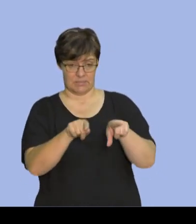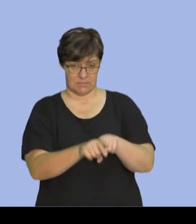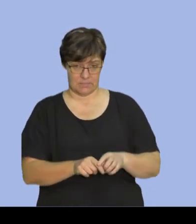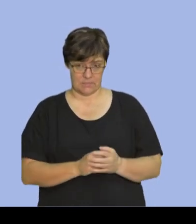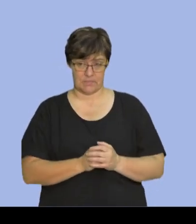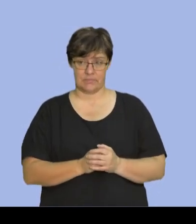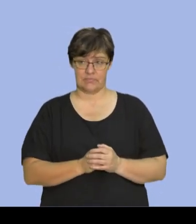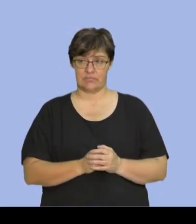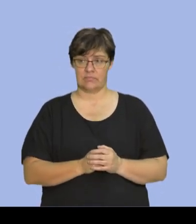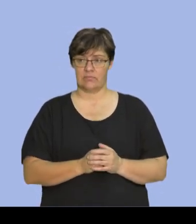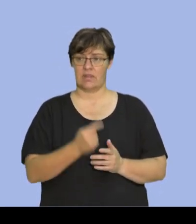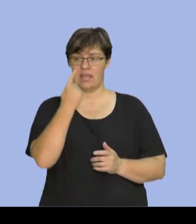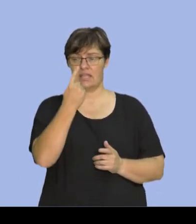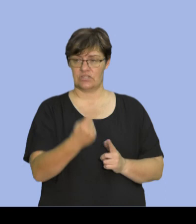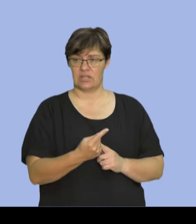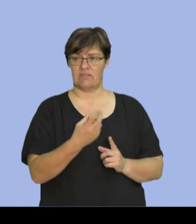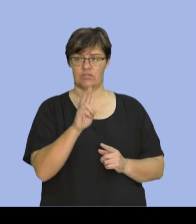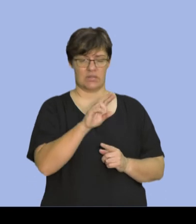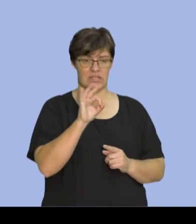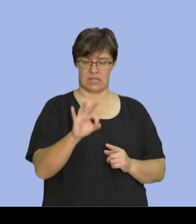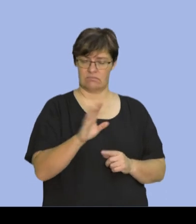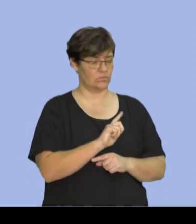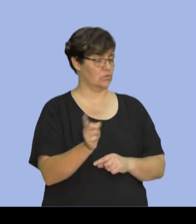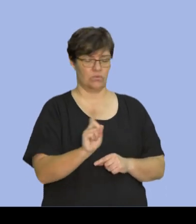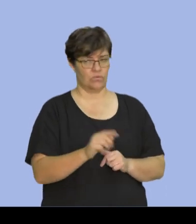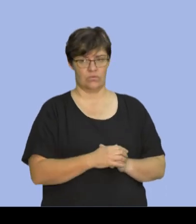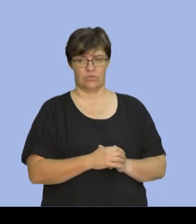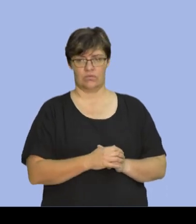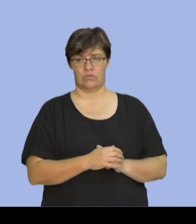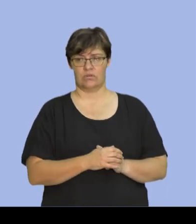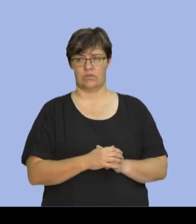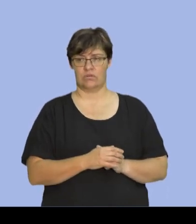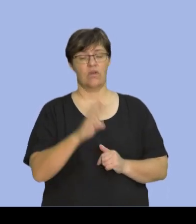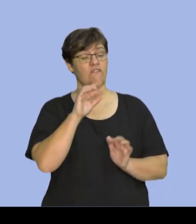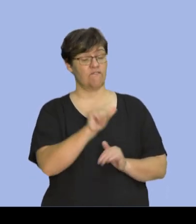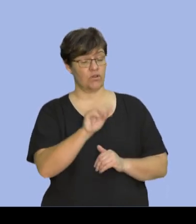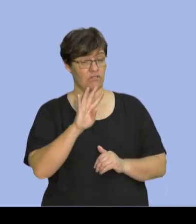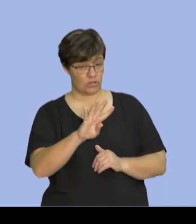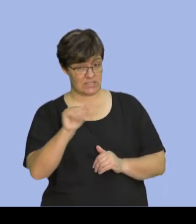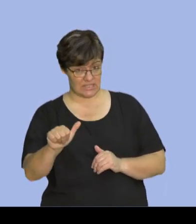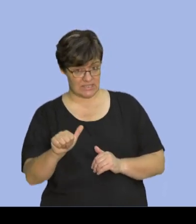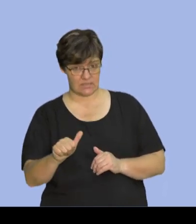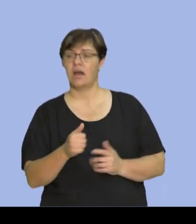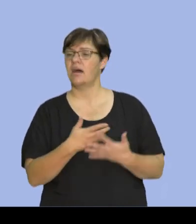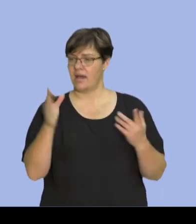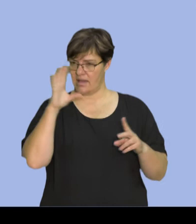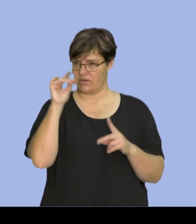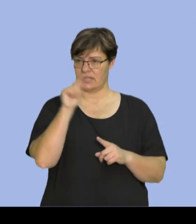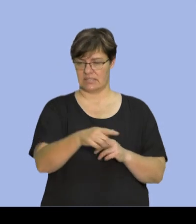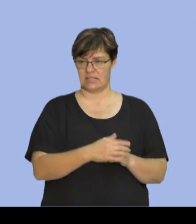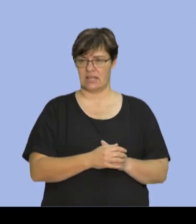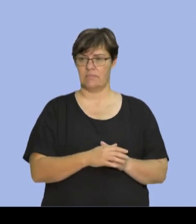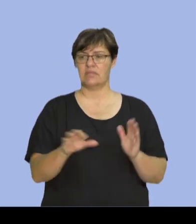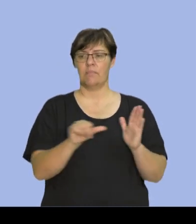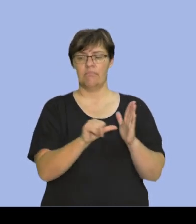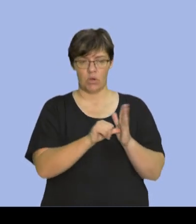options, that's each of the cells will have 23 chromosomes. That's incorrect. 46 chromosomes, most likely correct, but it's